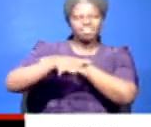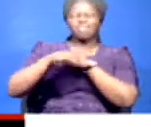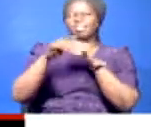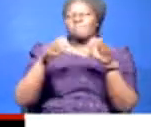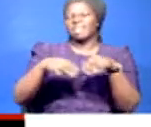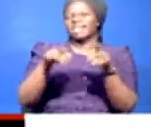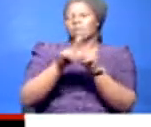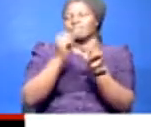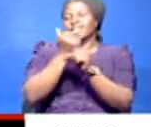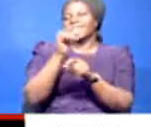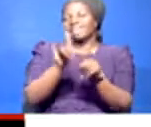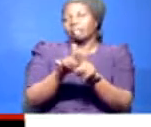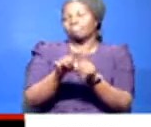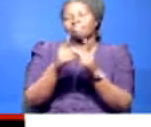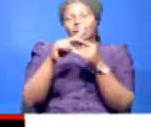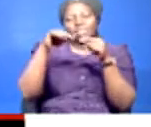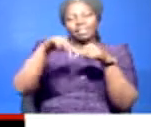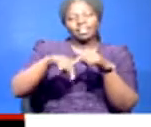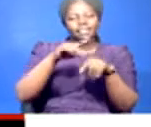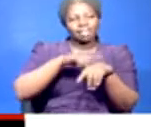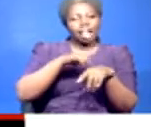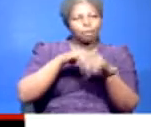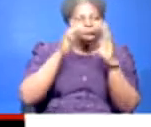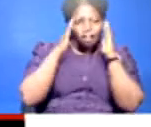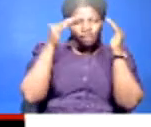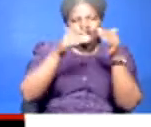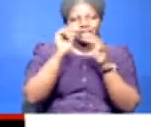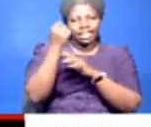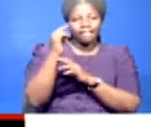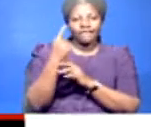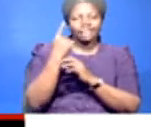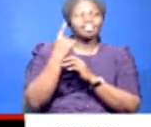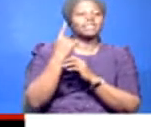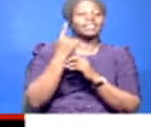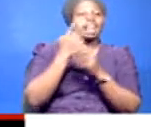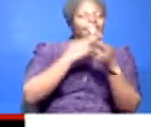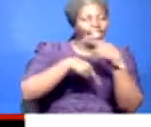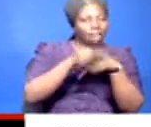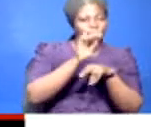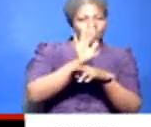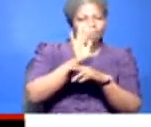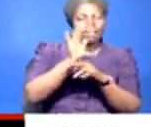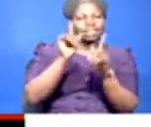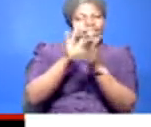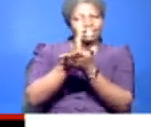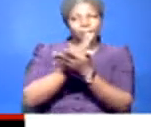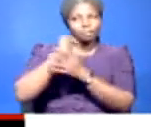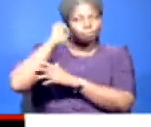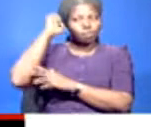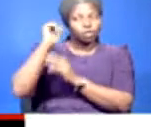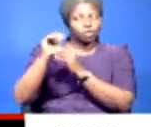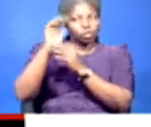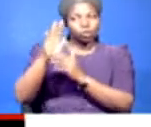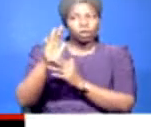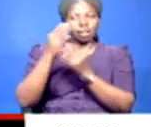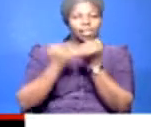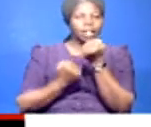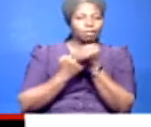looking at the Kenya Kwanza manifesto and the reactions thereof. Now, and a section of political leaders allied to the Kenya